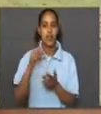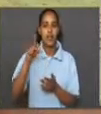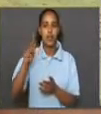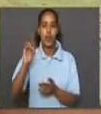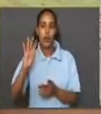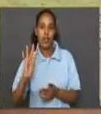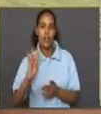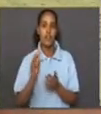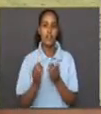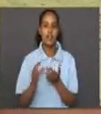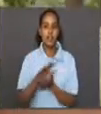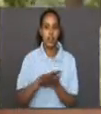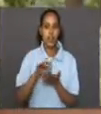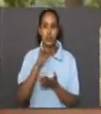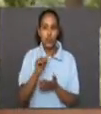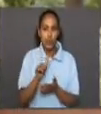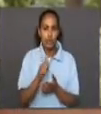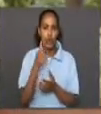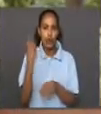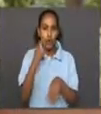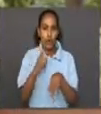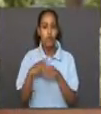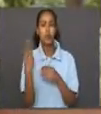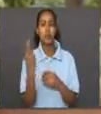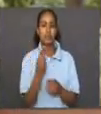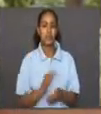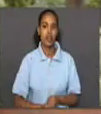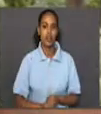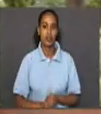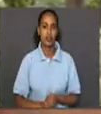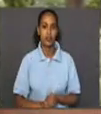phosphate fertilizers are not always beneficial.